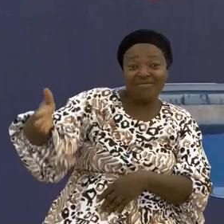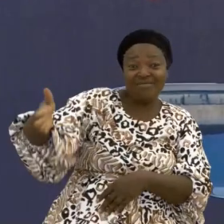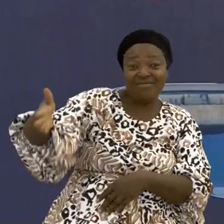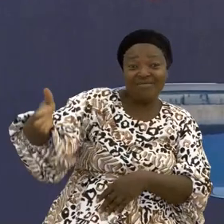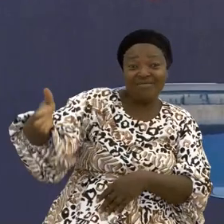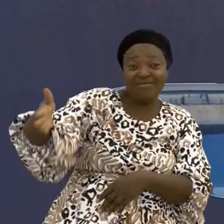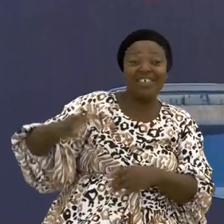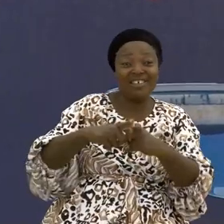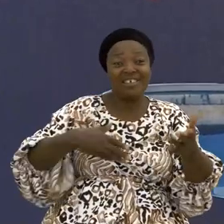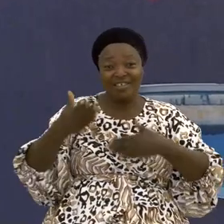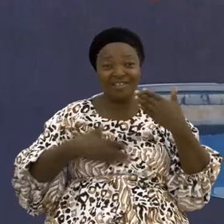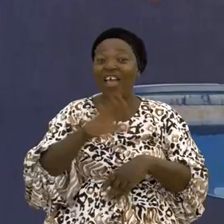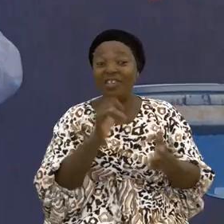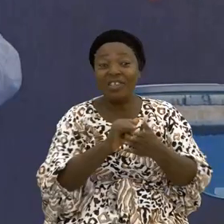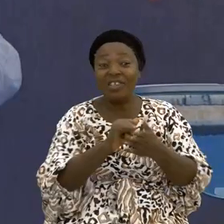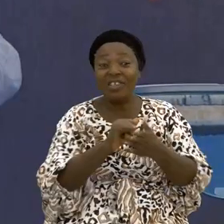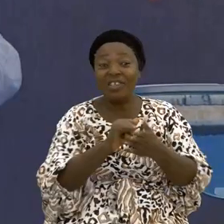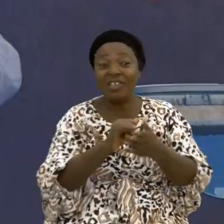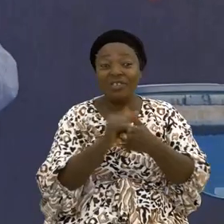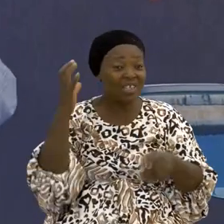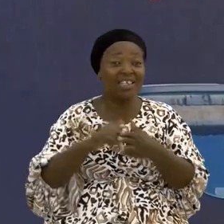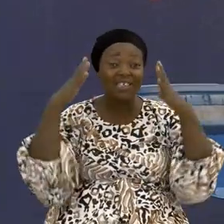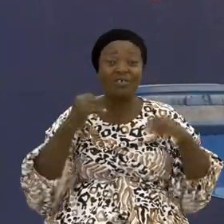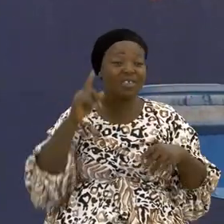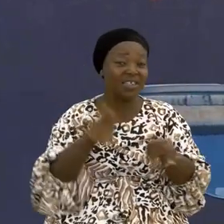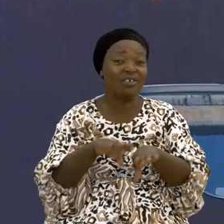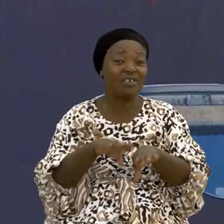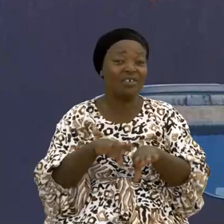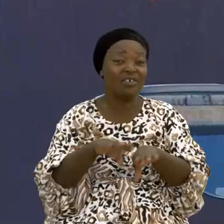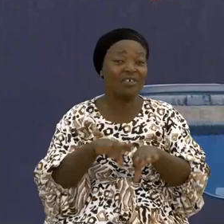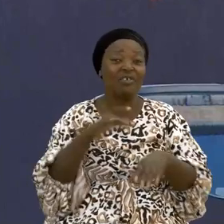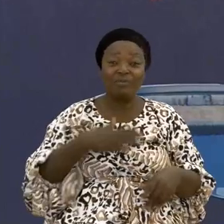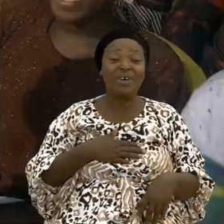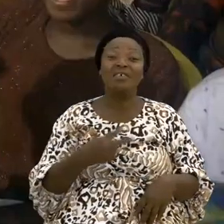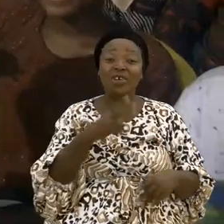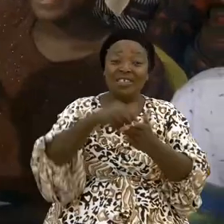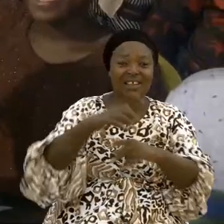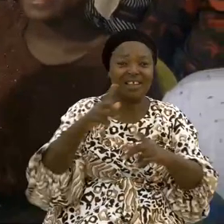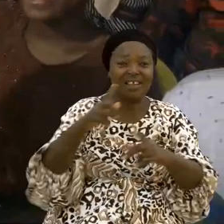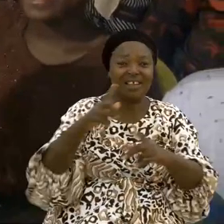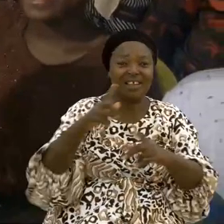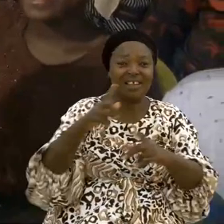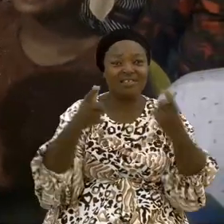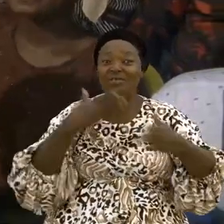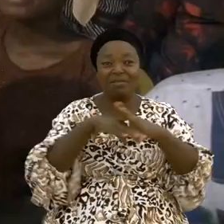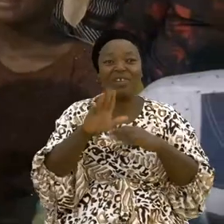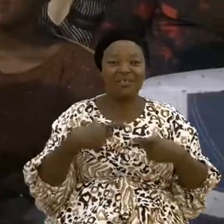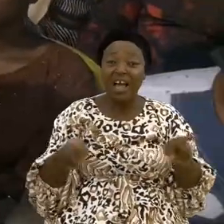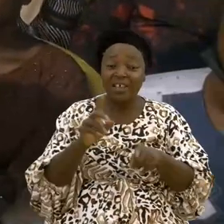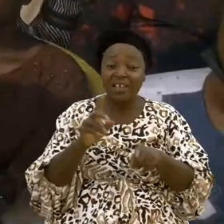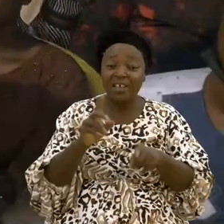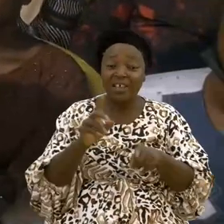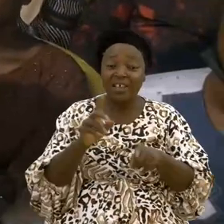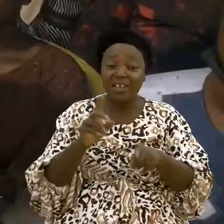great joy. Anywhere you hear the sound of my voice tonight, great joy in your life. As you respond, as you